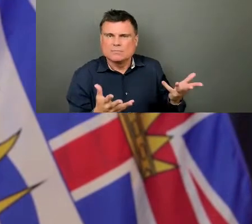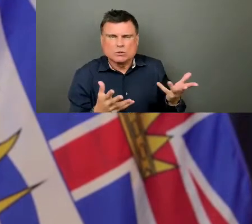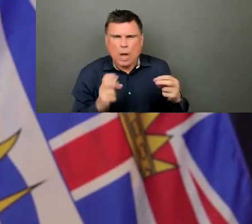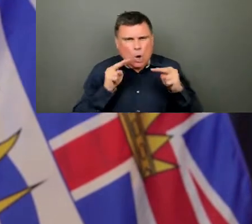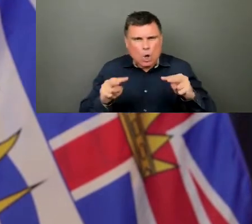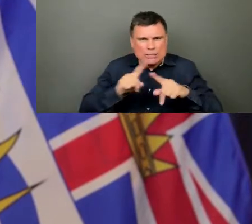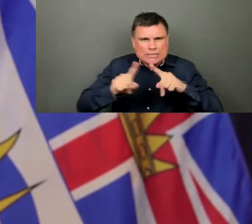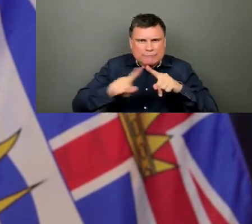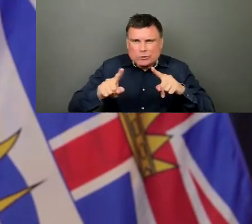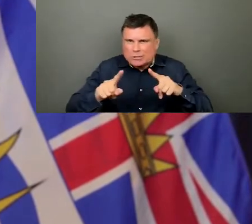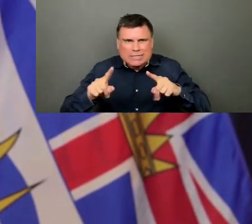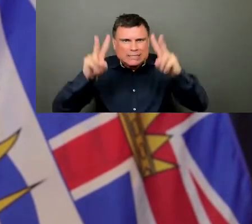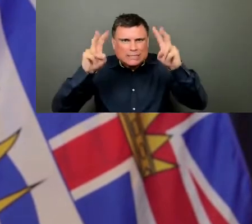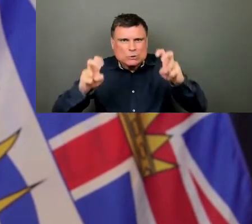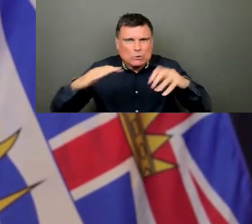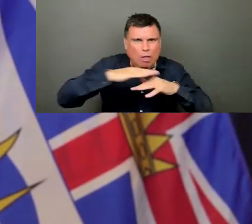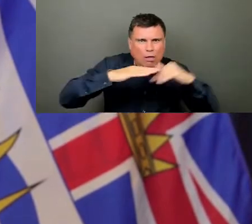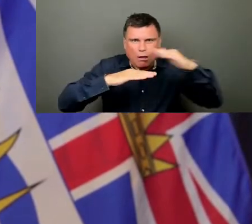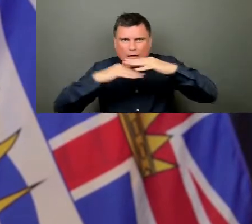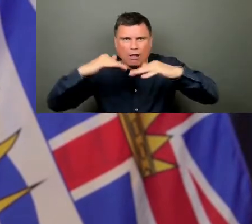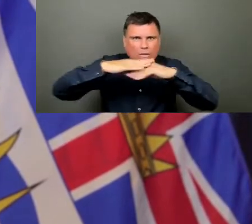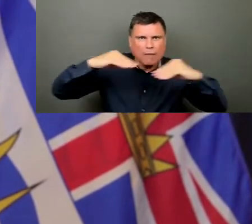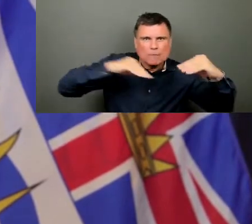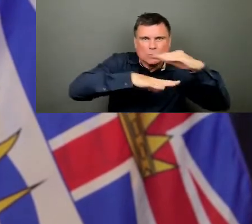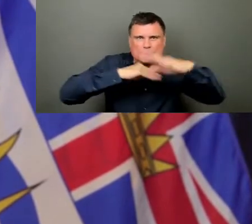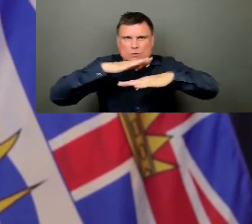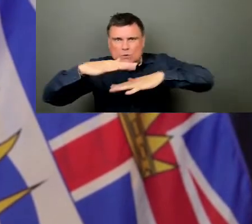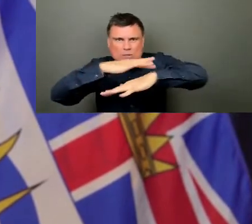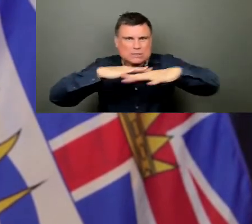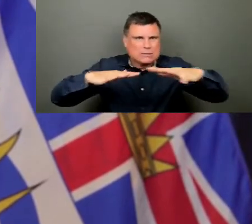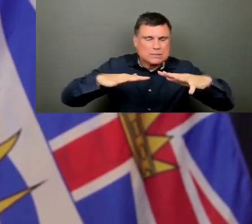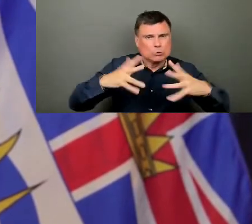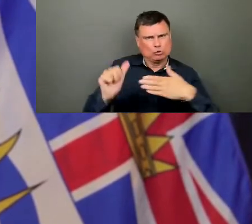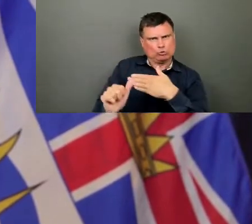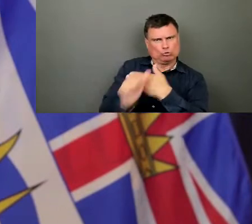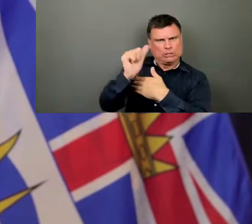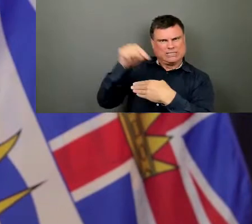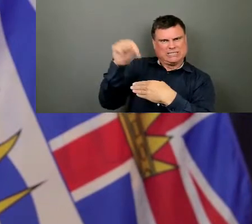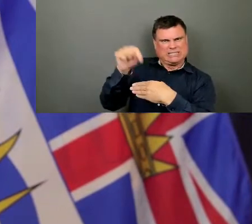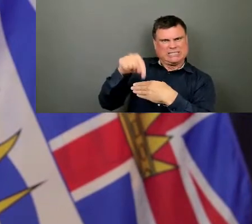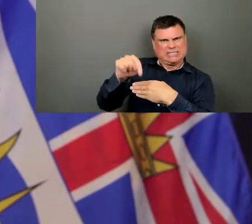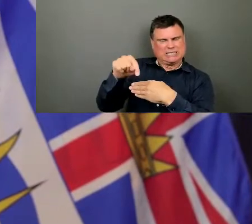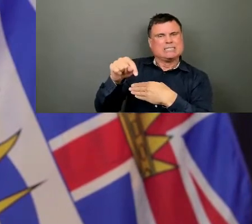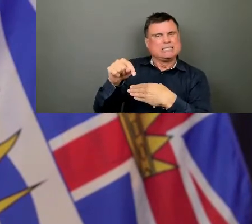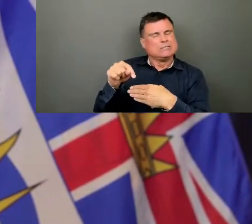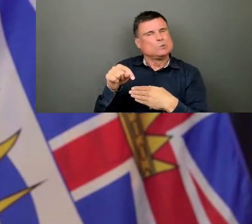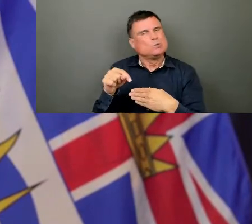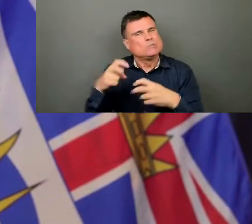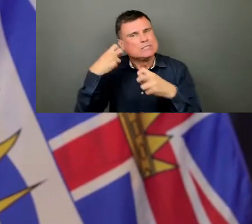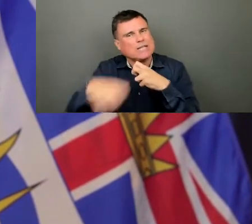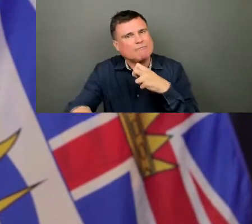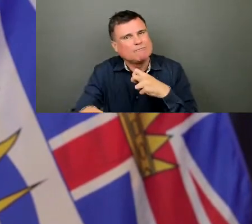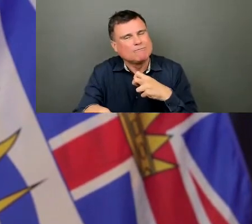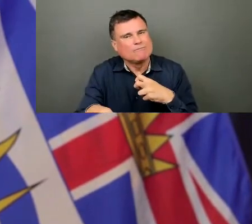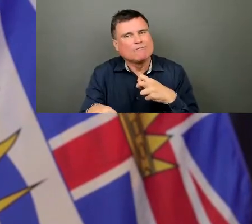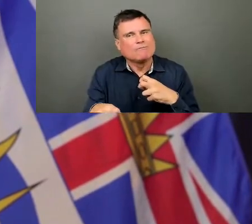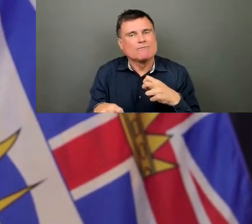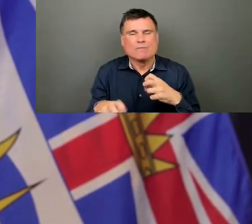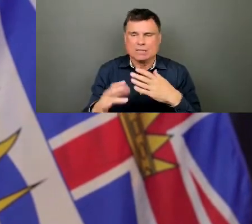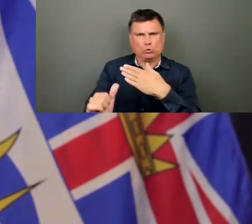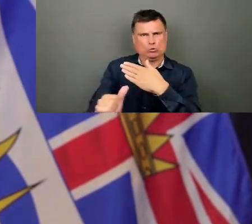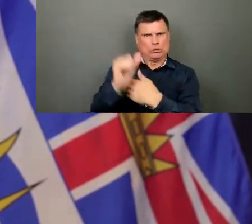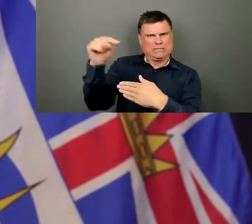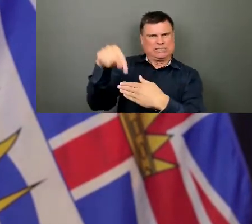we take the risk and benefits into account and do it in a way that's proportional.